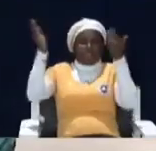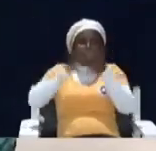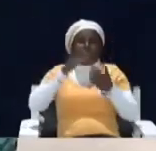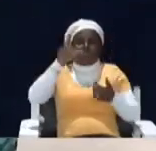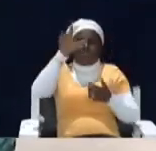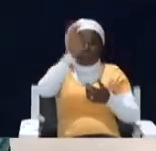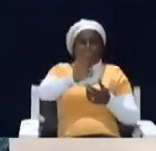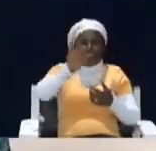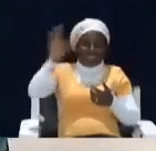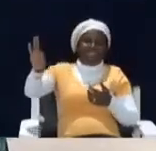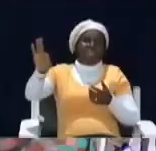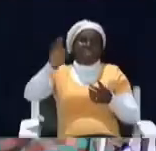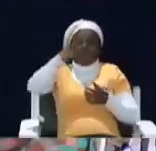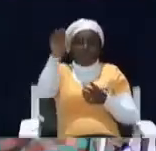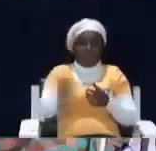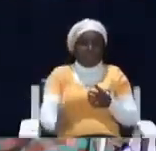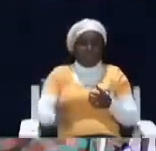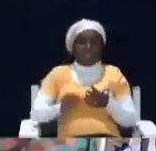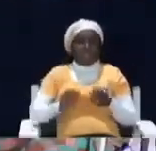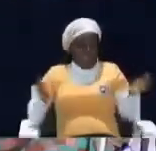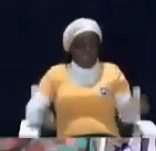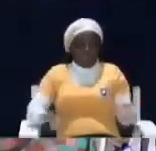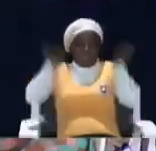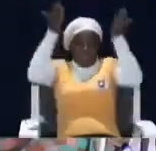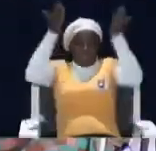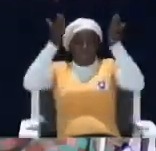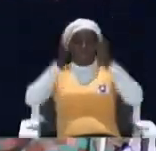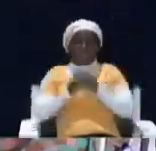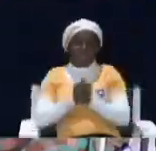99%. The EGFR.